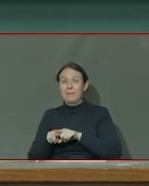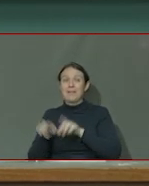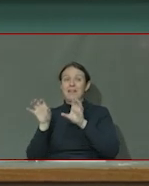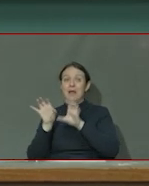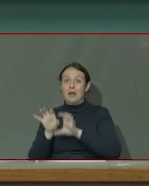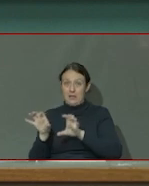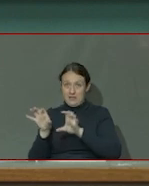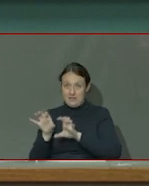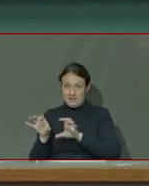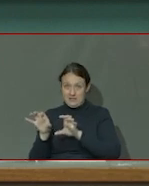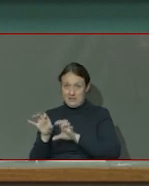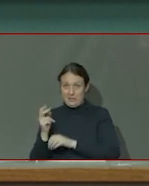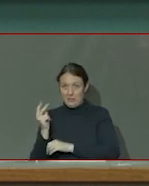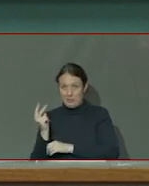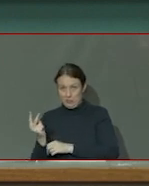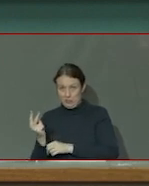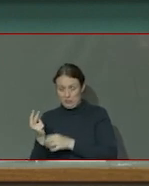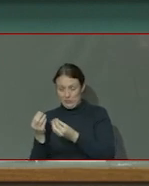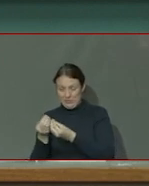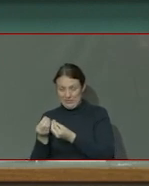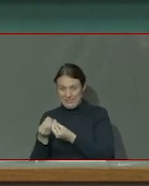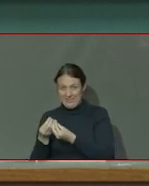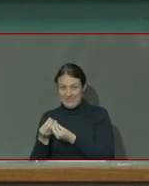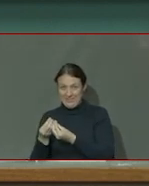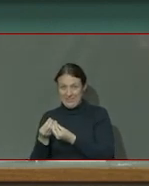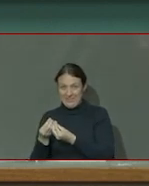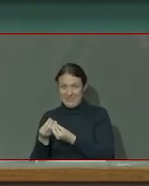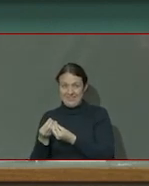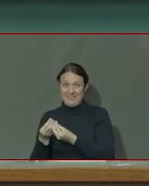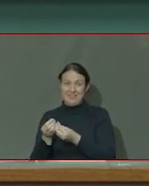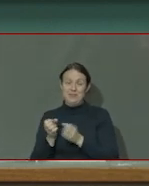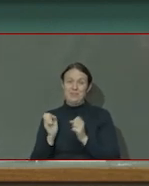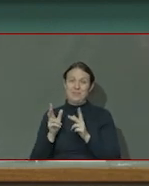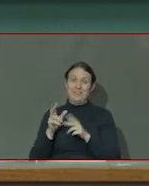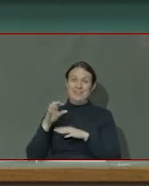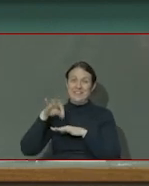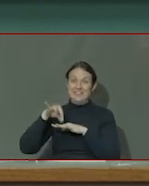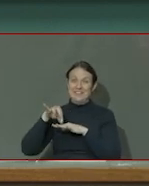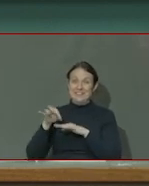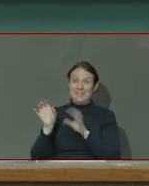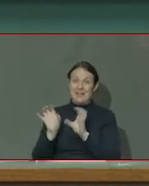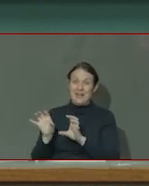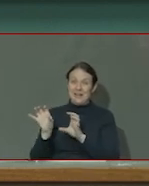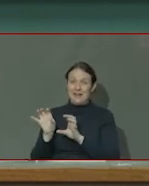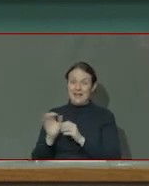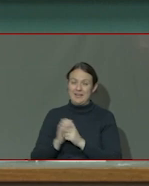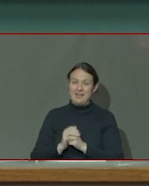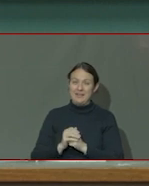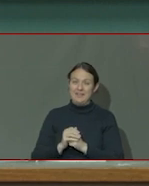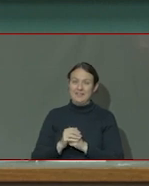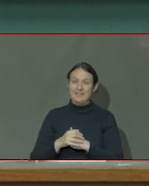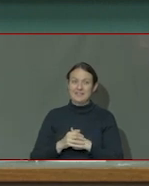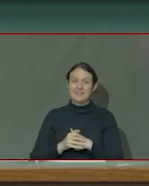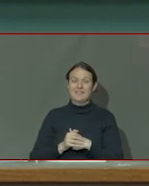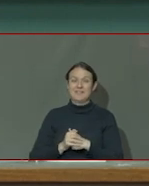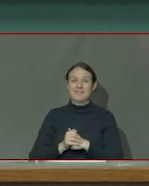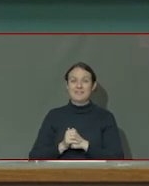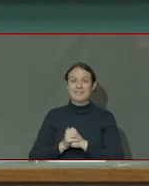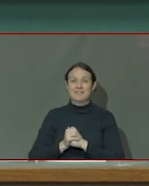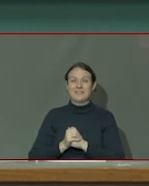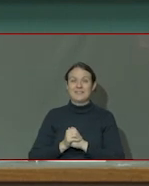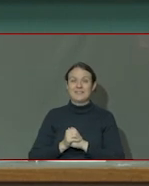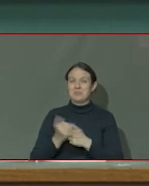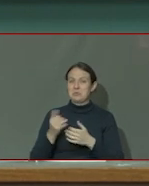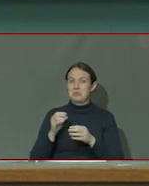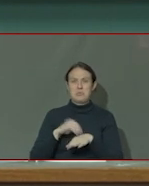the color of the seeds. Seed color. Seed color. So there's no